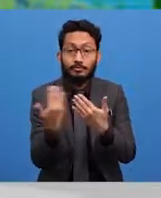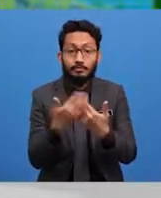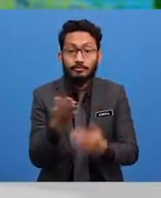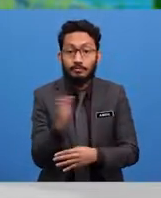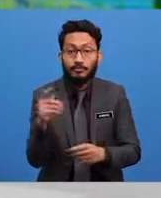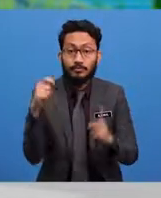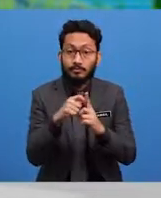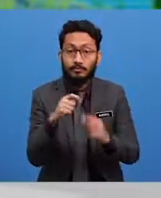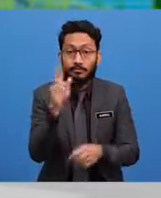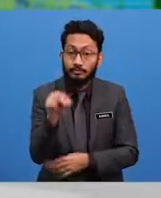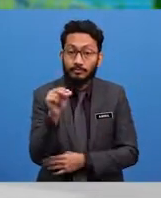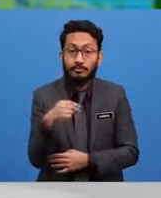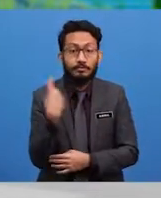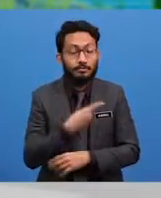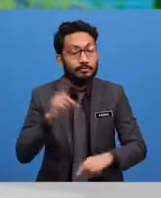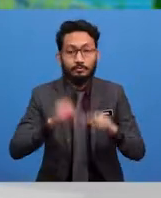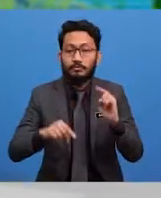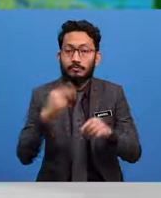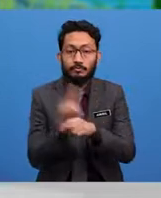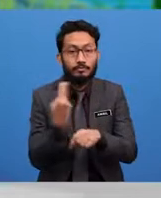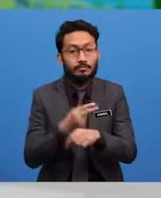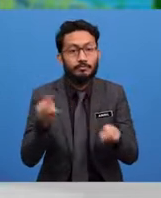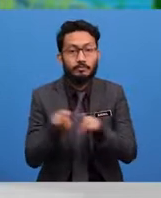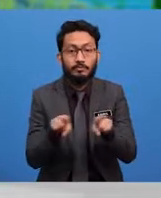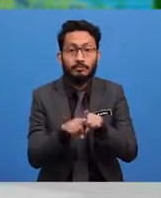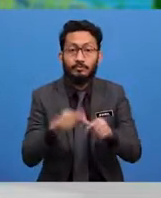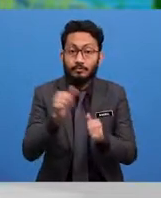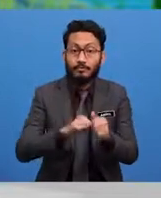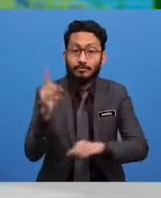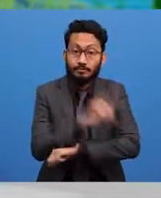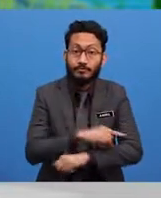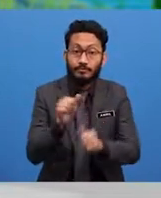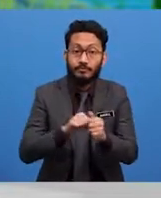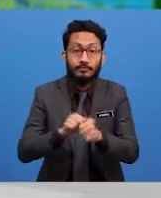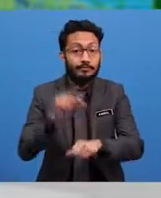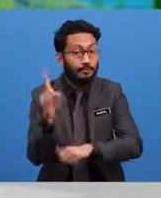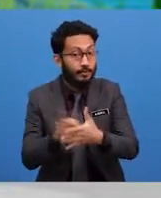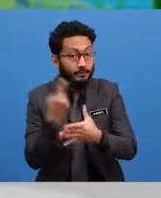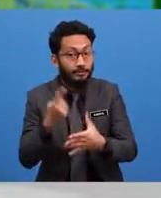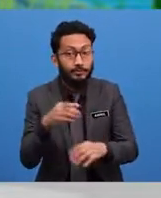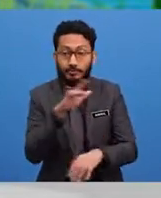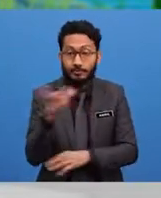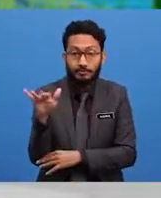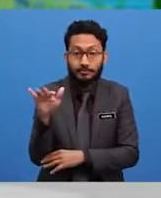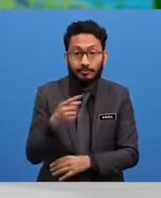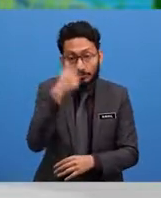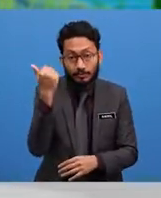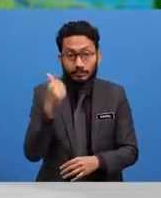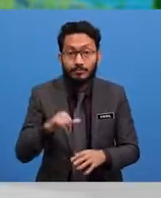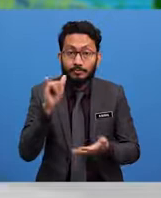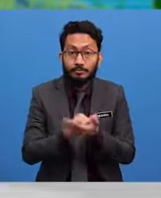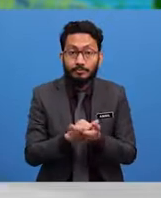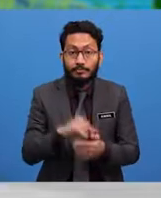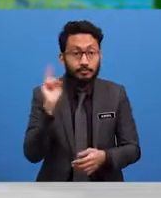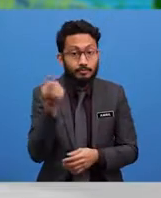And no, we cannot use words like every day, every month, and etc. because that is